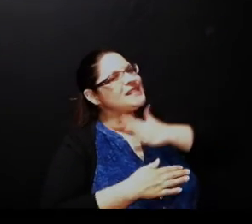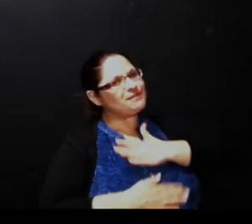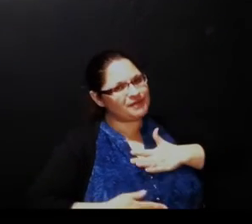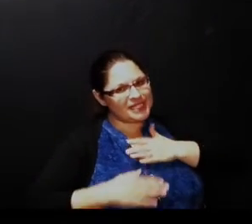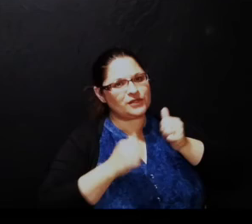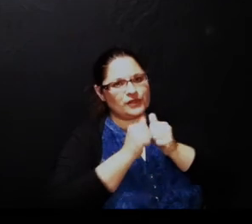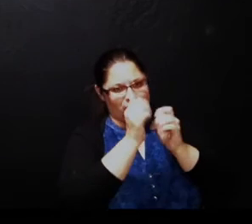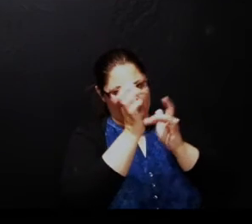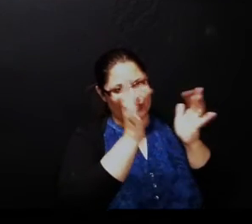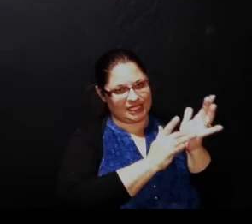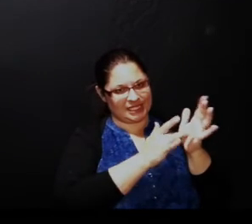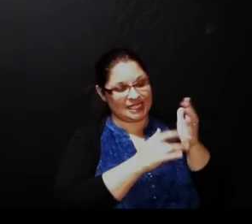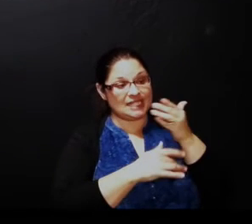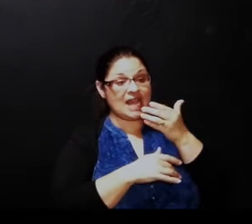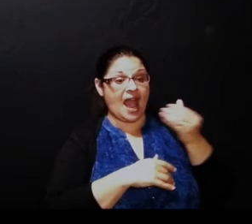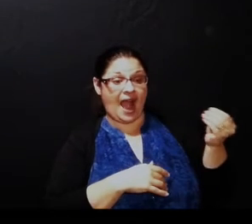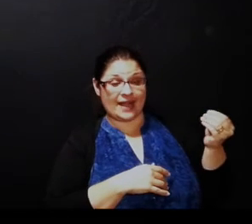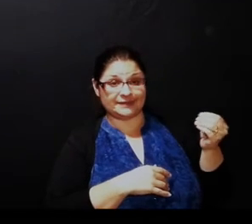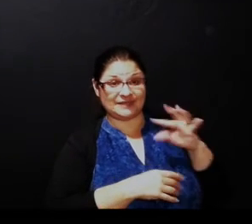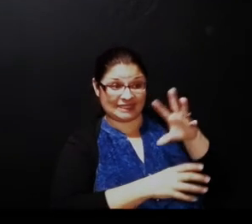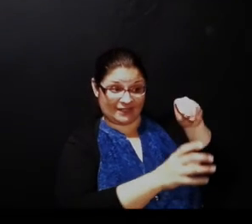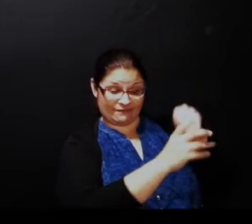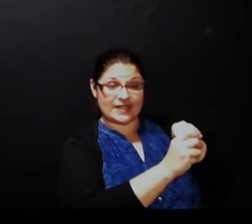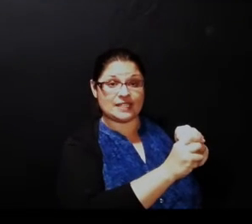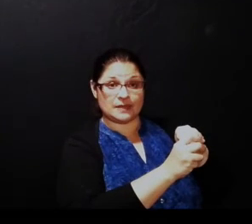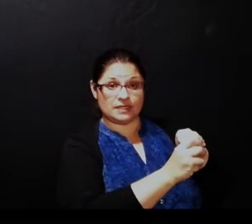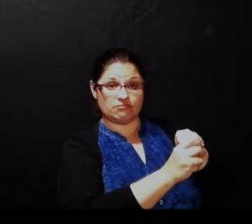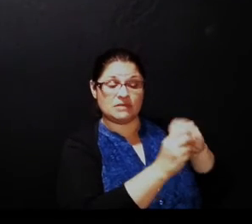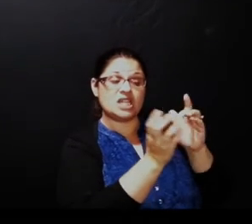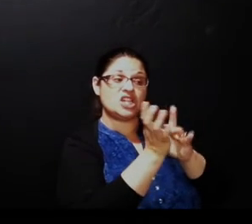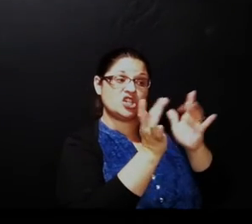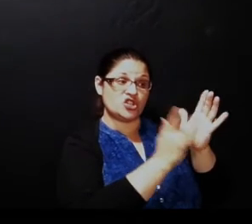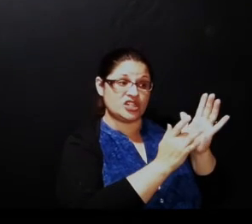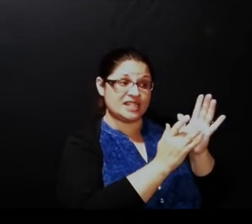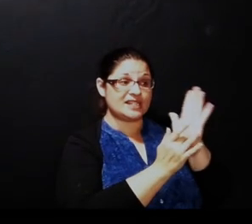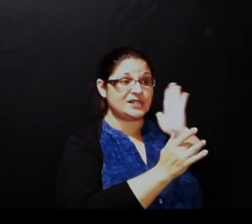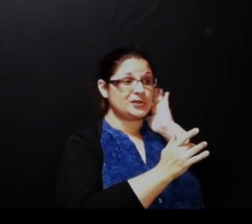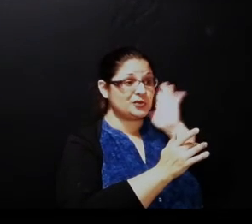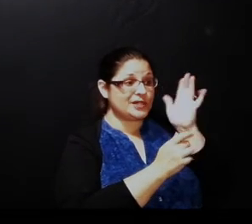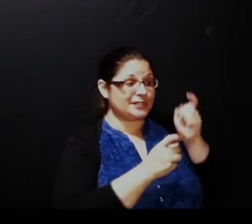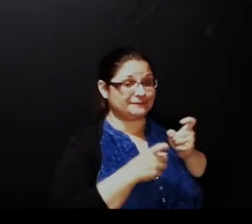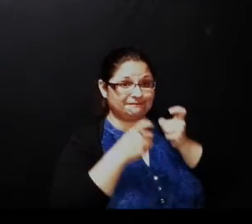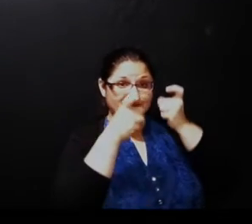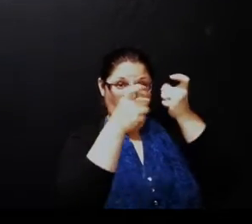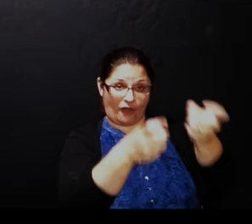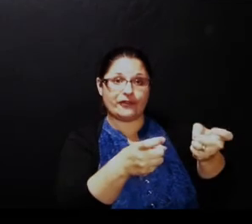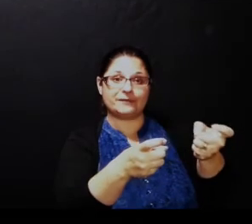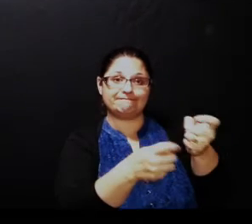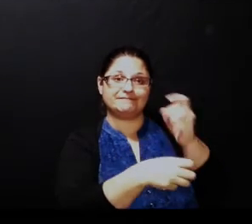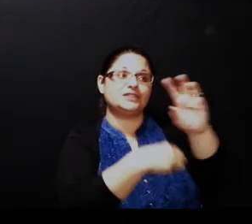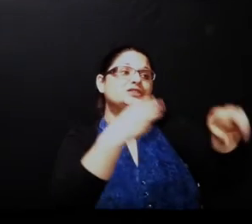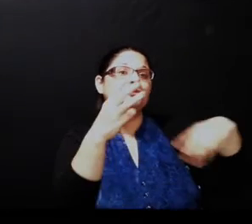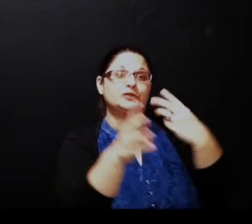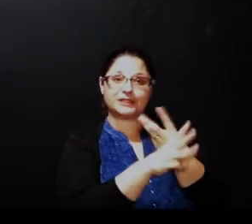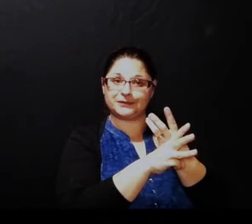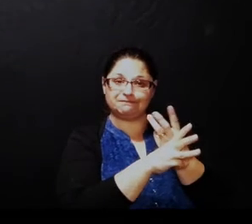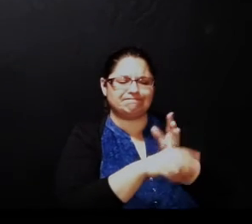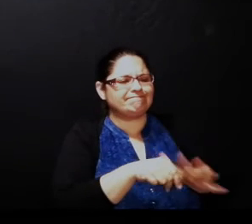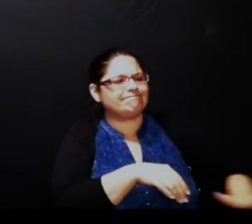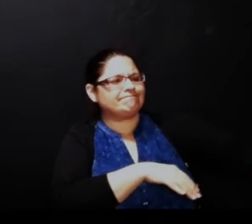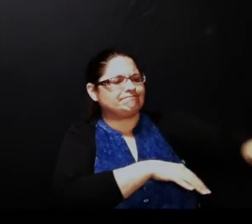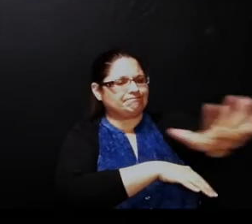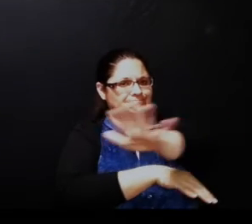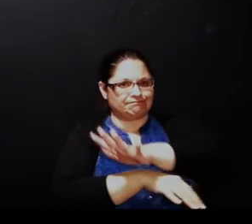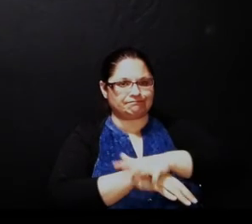salvation of the world. And the people of Jerusalem that day heard the voice of God. Some of them thought it was